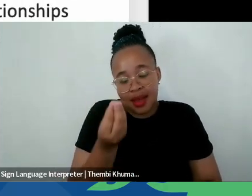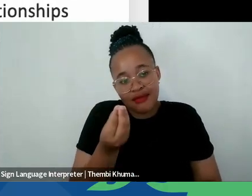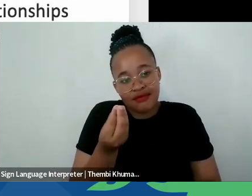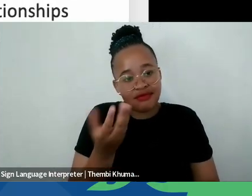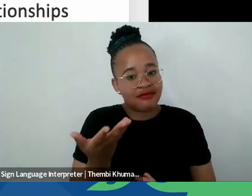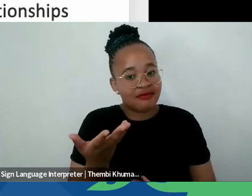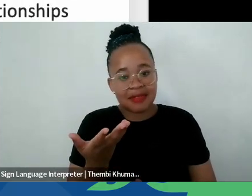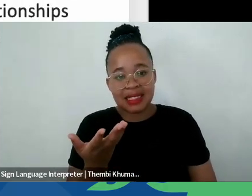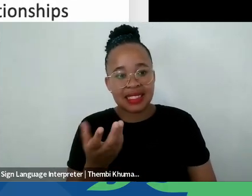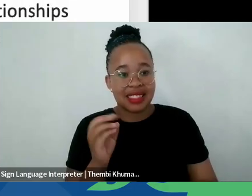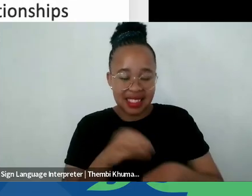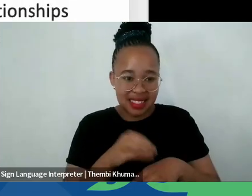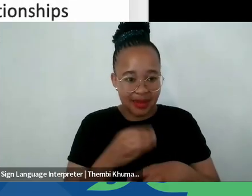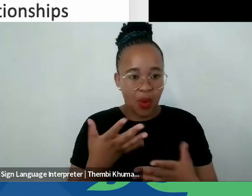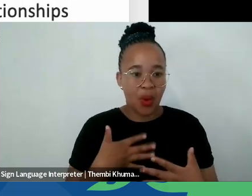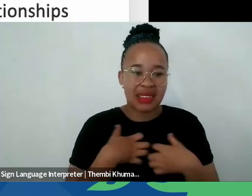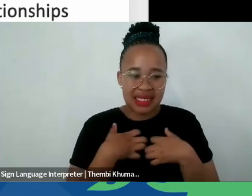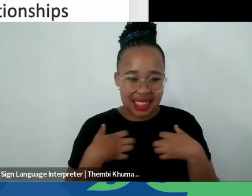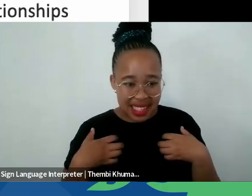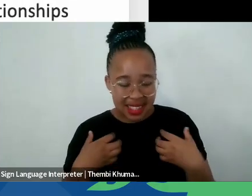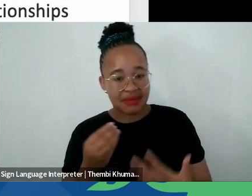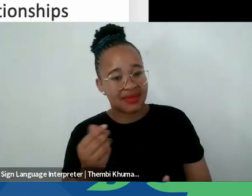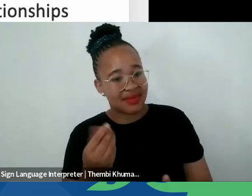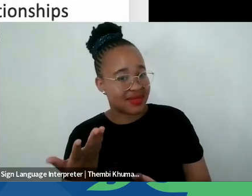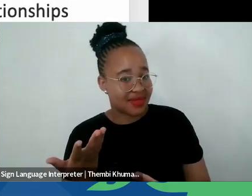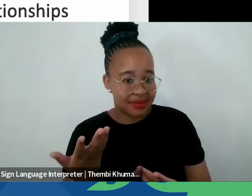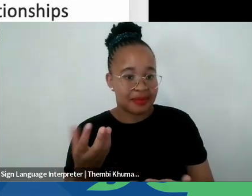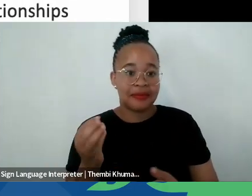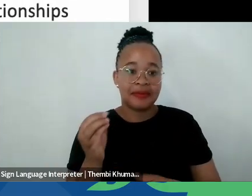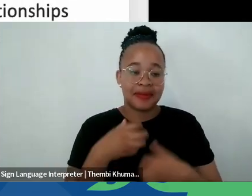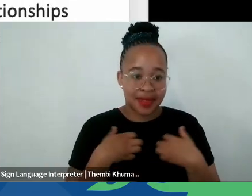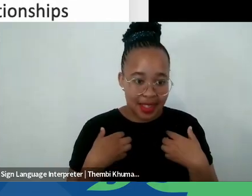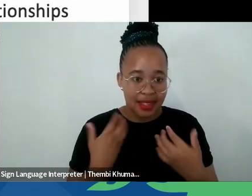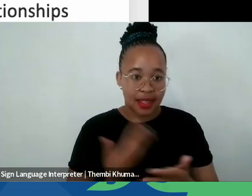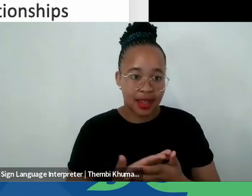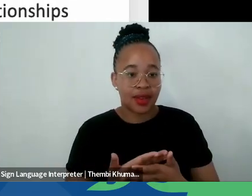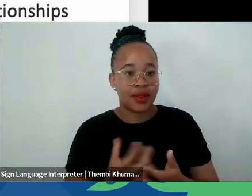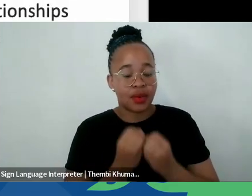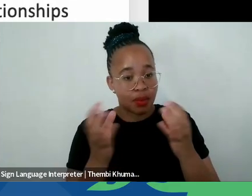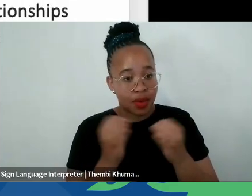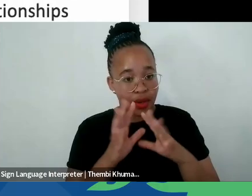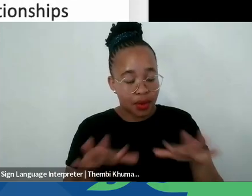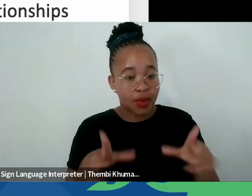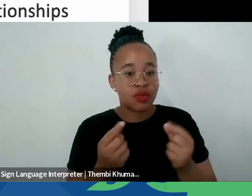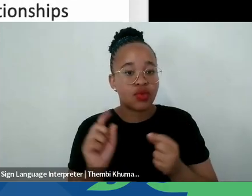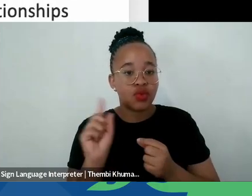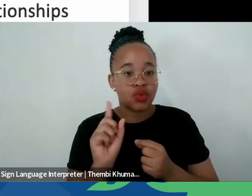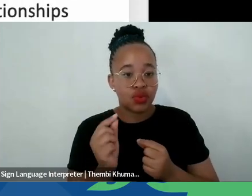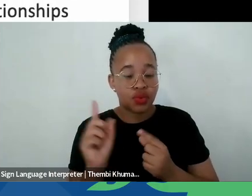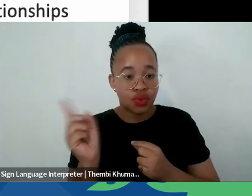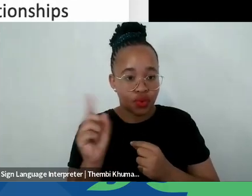like Johannesburg is also very migratory. So people move in and out of the city. So that